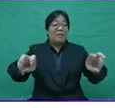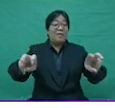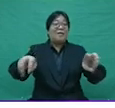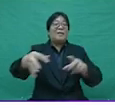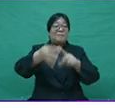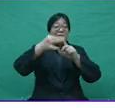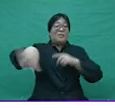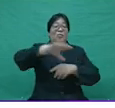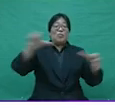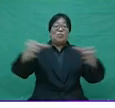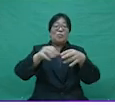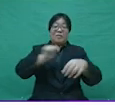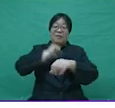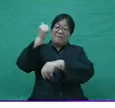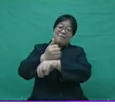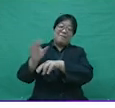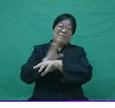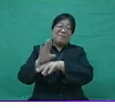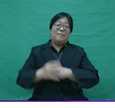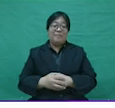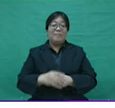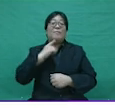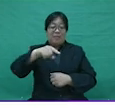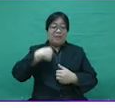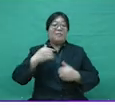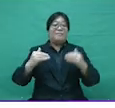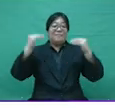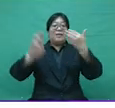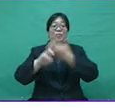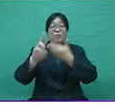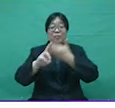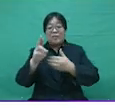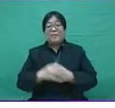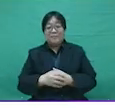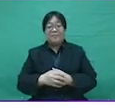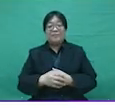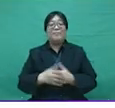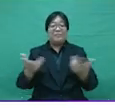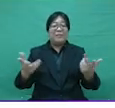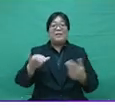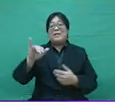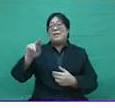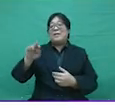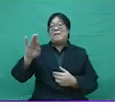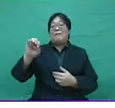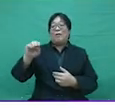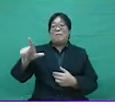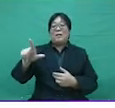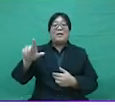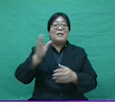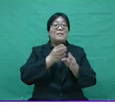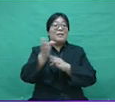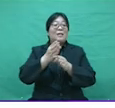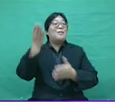the self-employed. And there is a high risk that the so-called informal